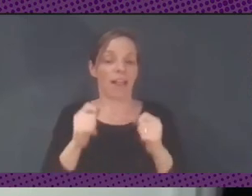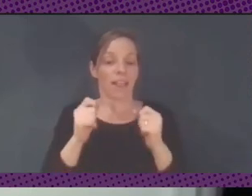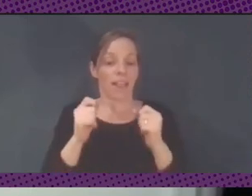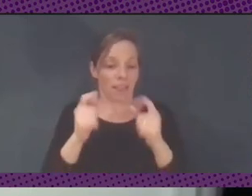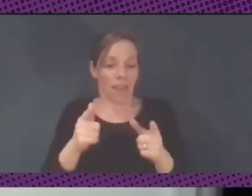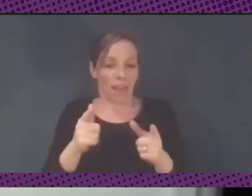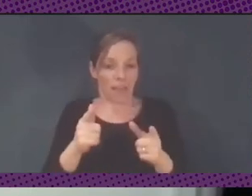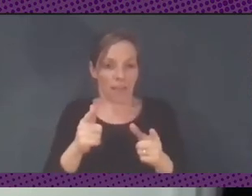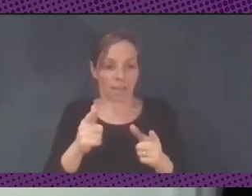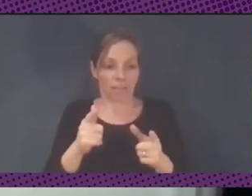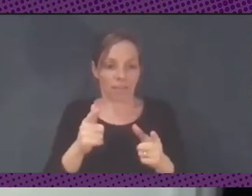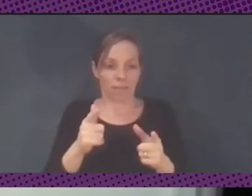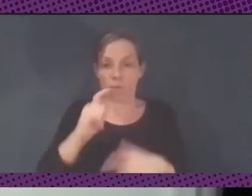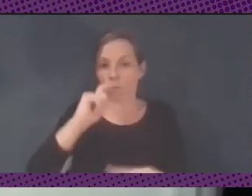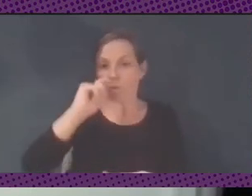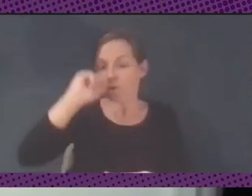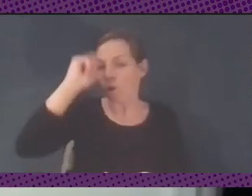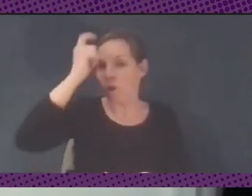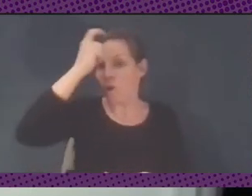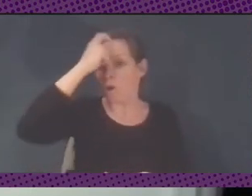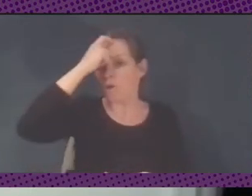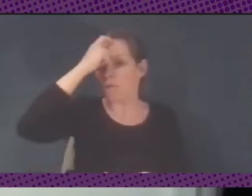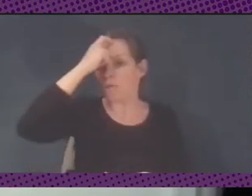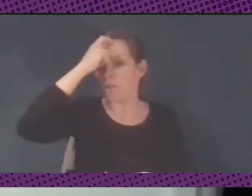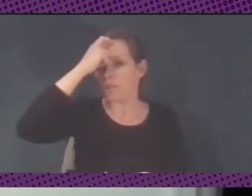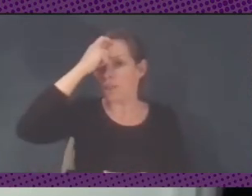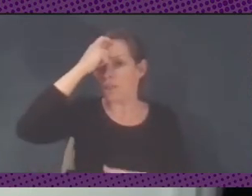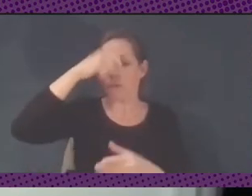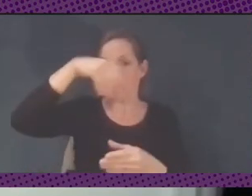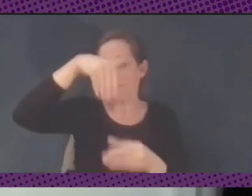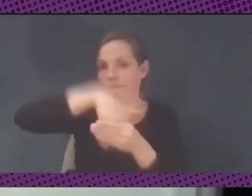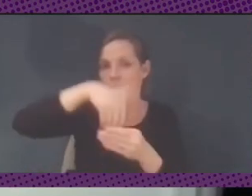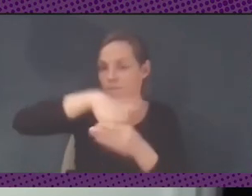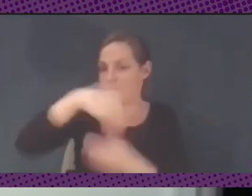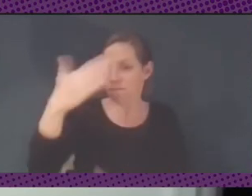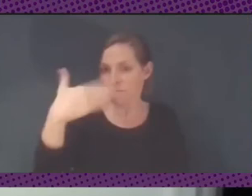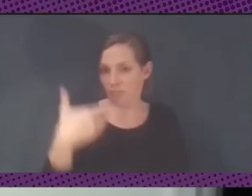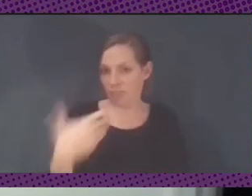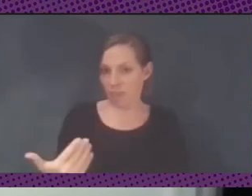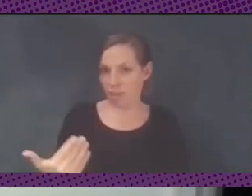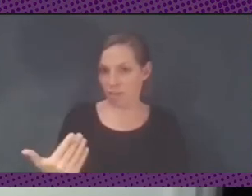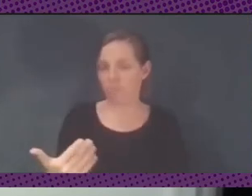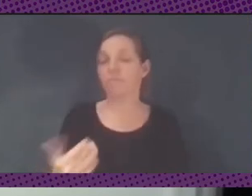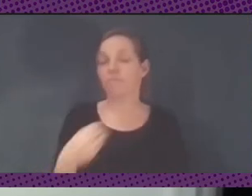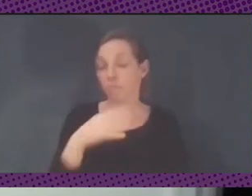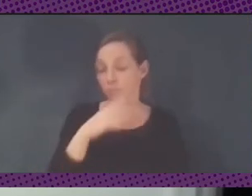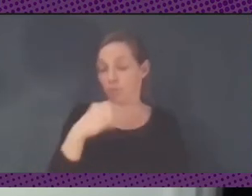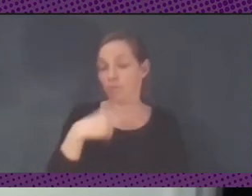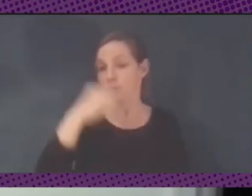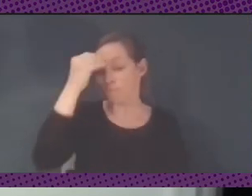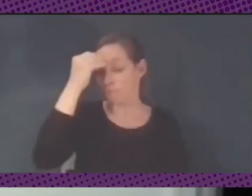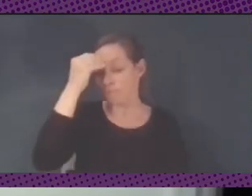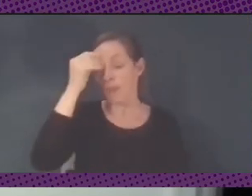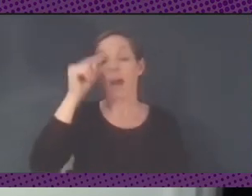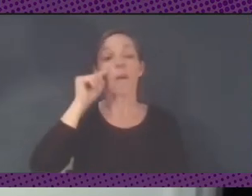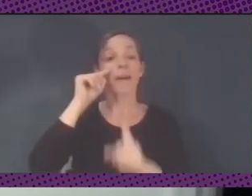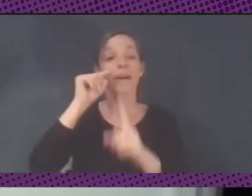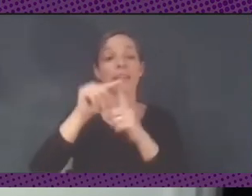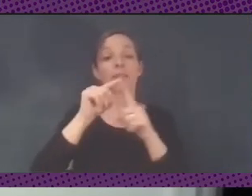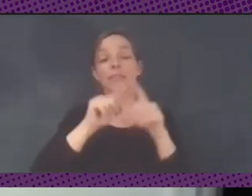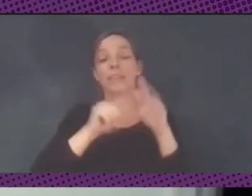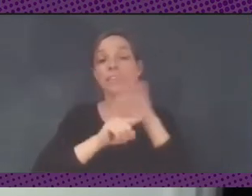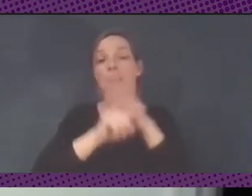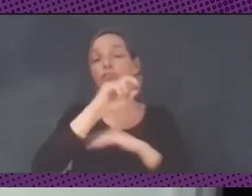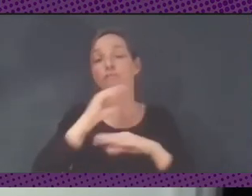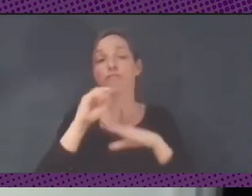sustainable development goals and sustainable development in general. Once they become mainstream, once you have